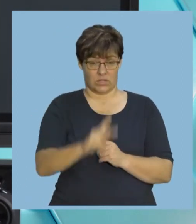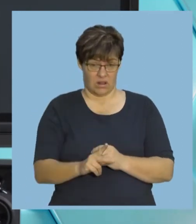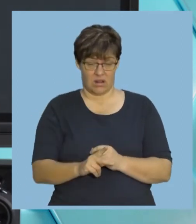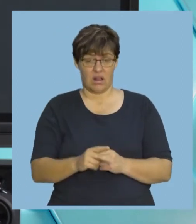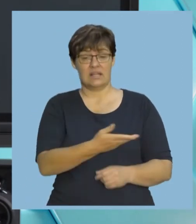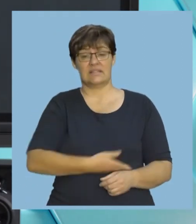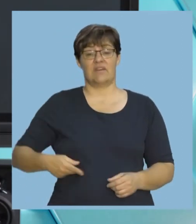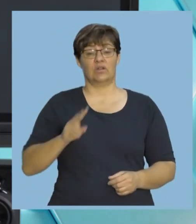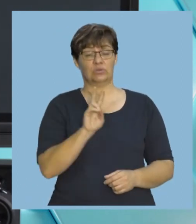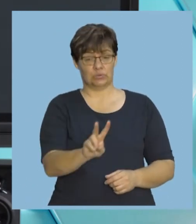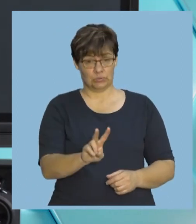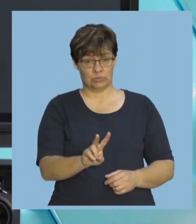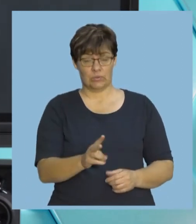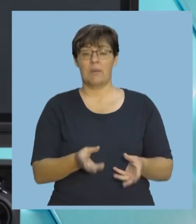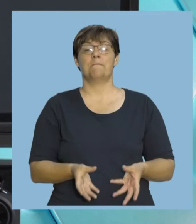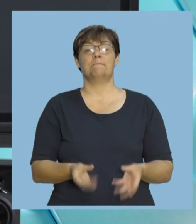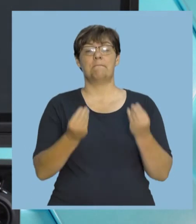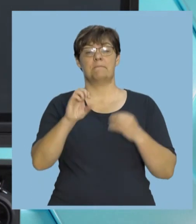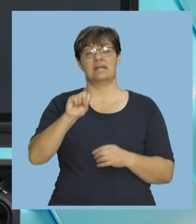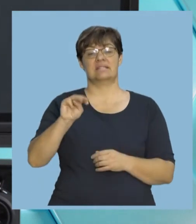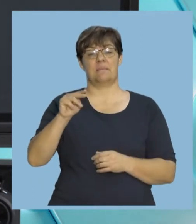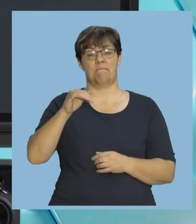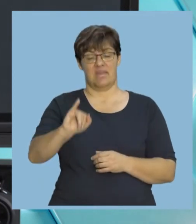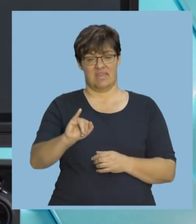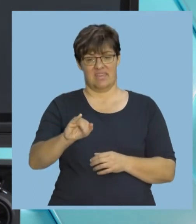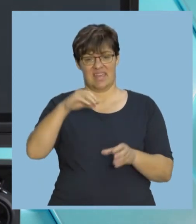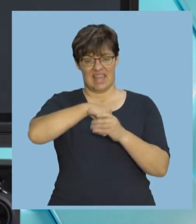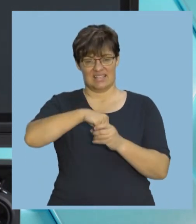find the interquartile range, I divide it by 2, I get